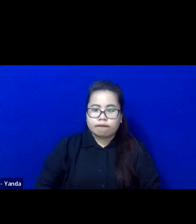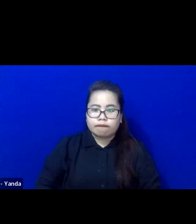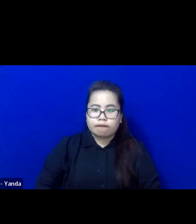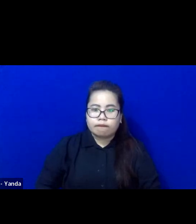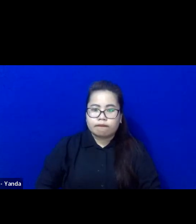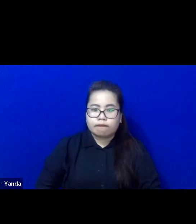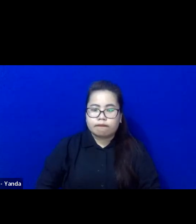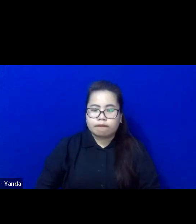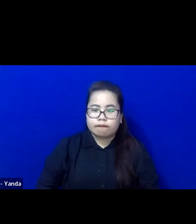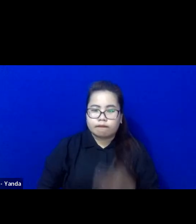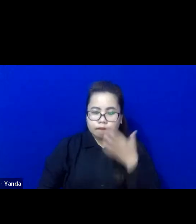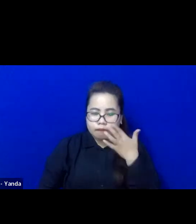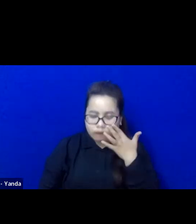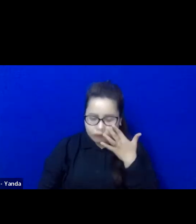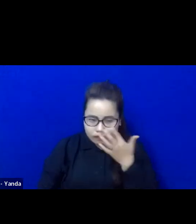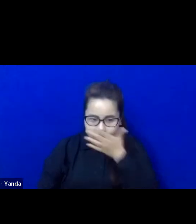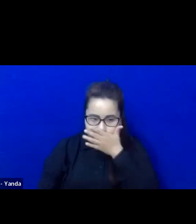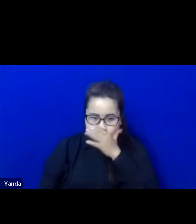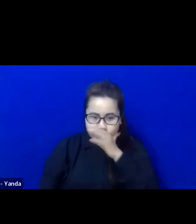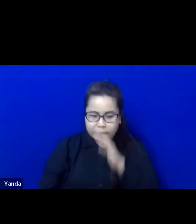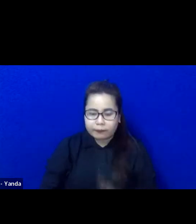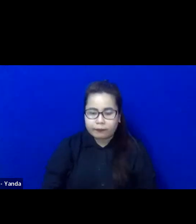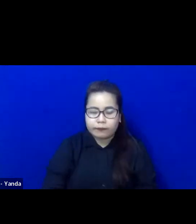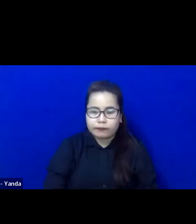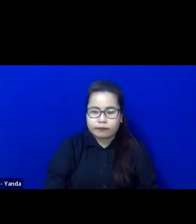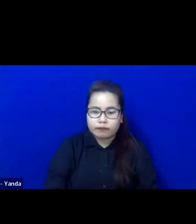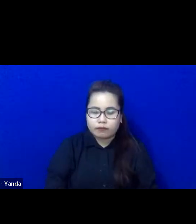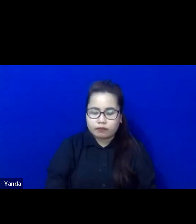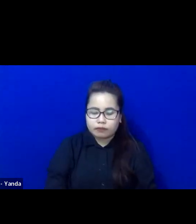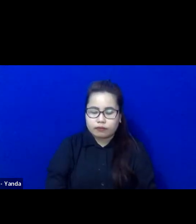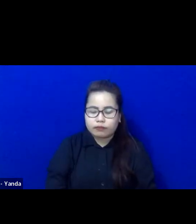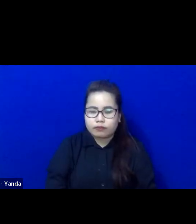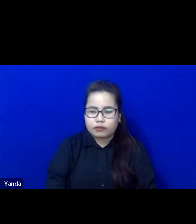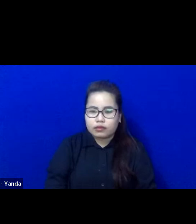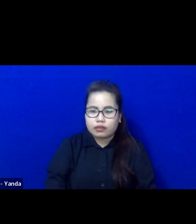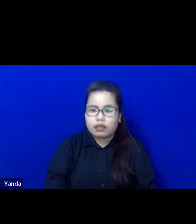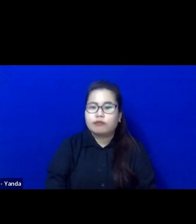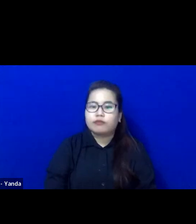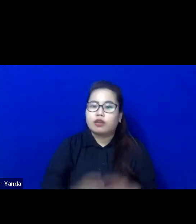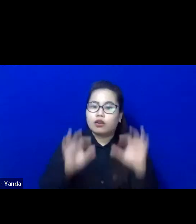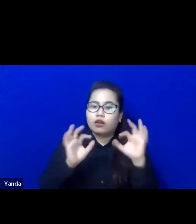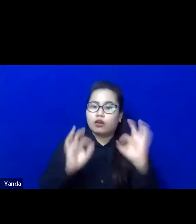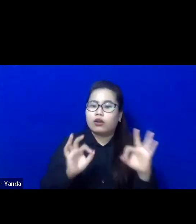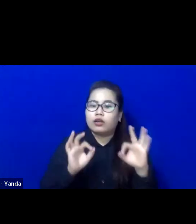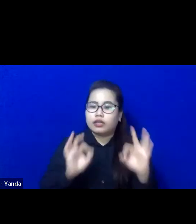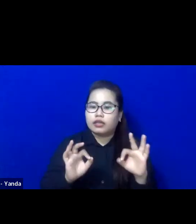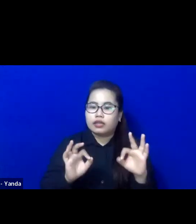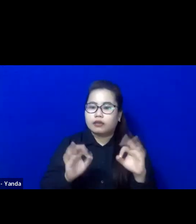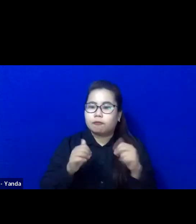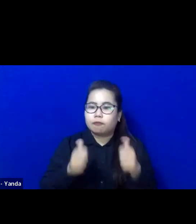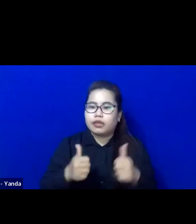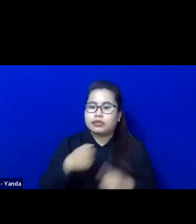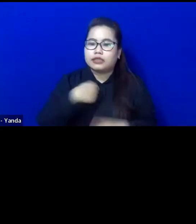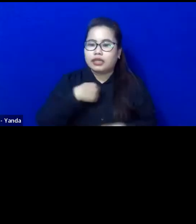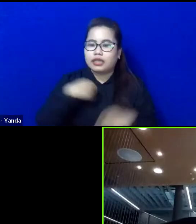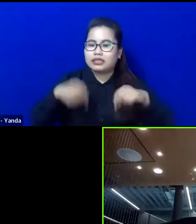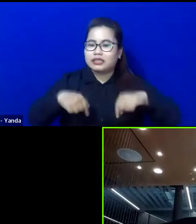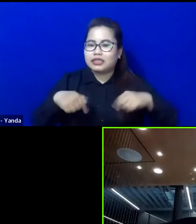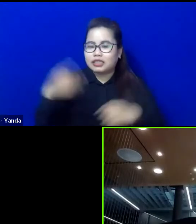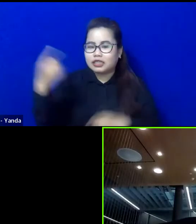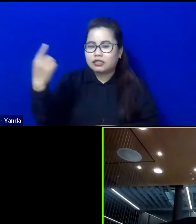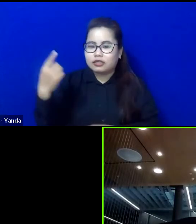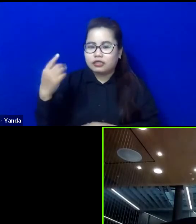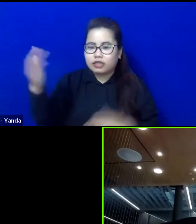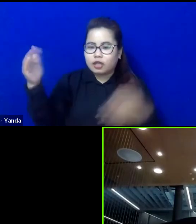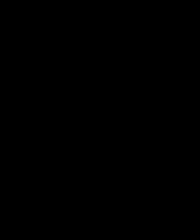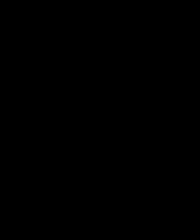Where's Pak Hans? Di sini, I'm back. Okay, all right. Okay, good. Sorry, was